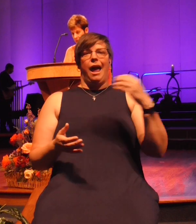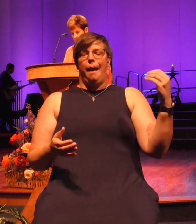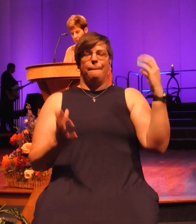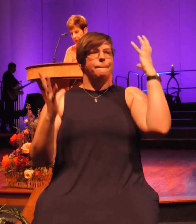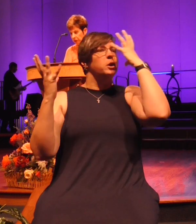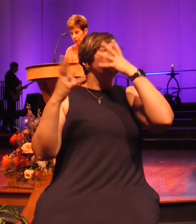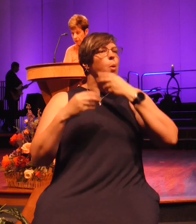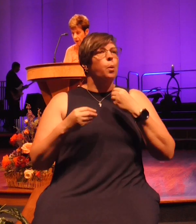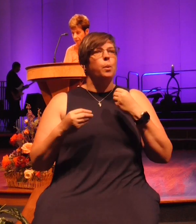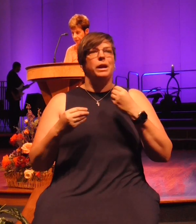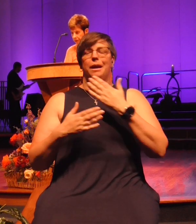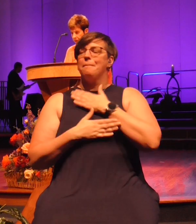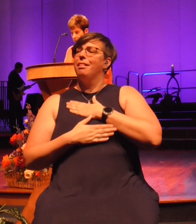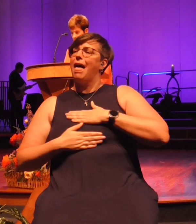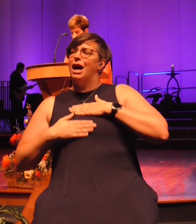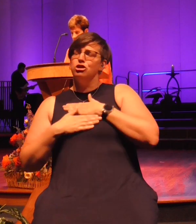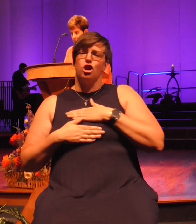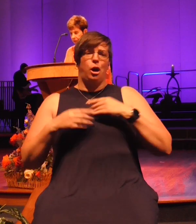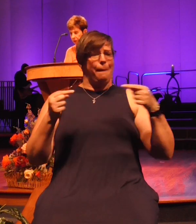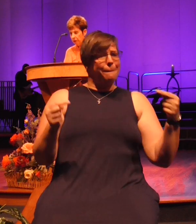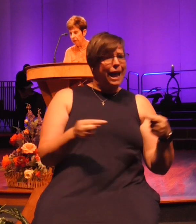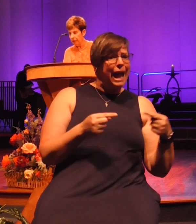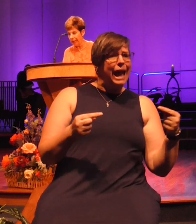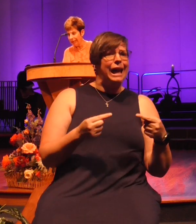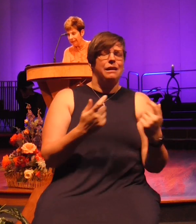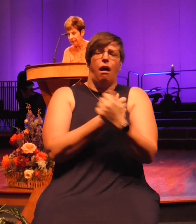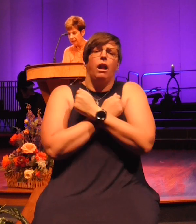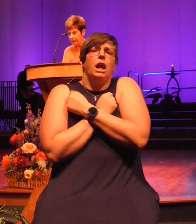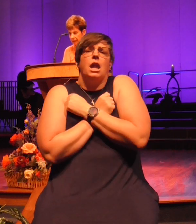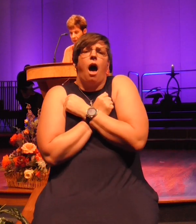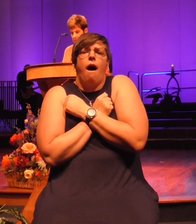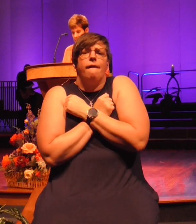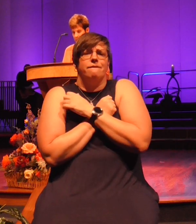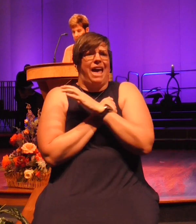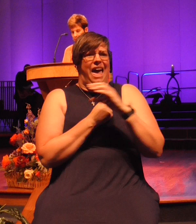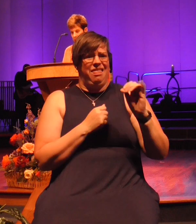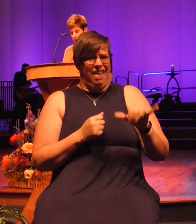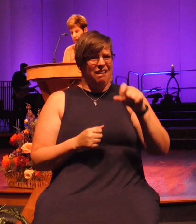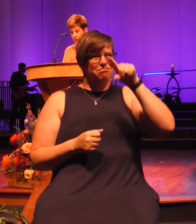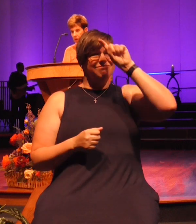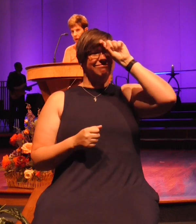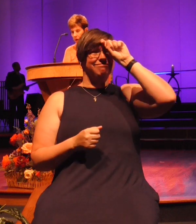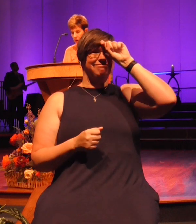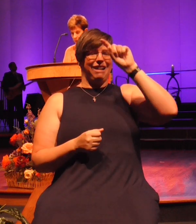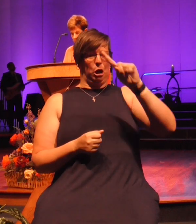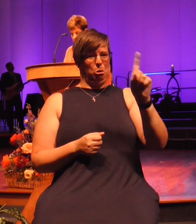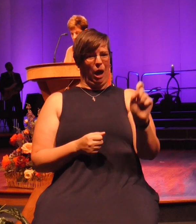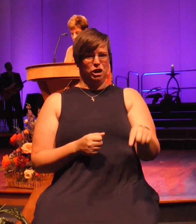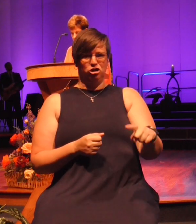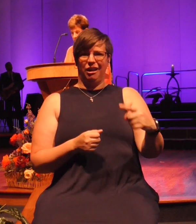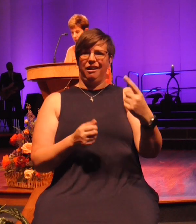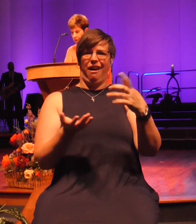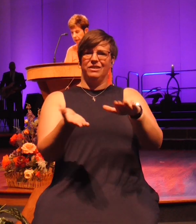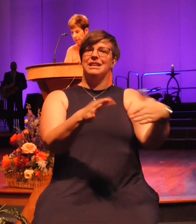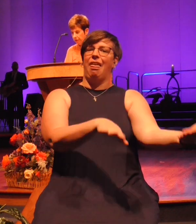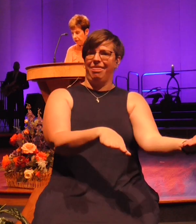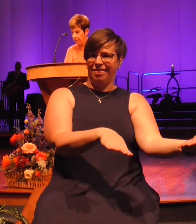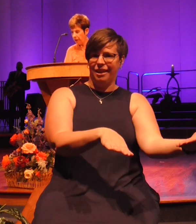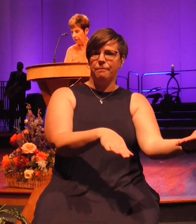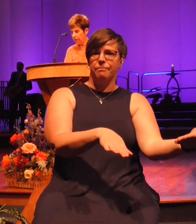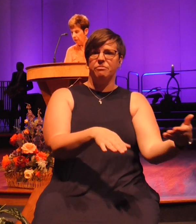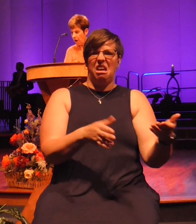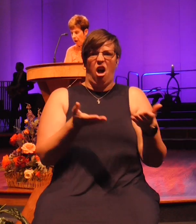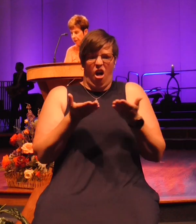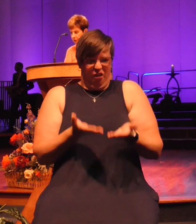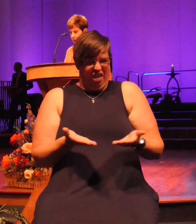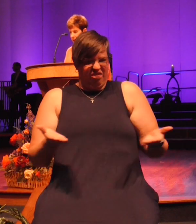from pleasure and pain to love and the mystical ecstasy in death, all the things